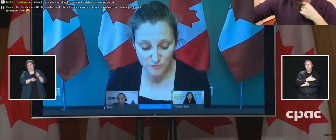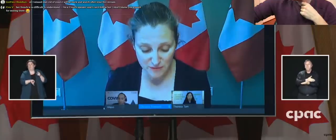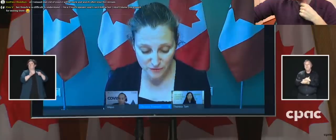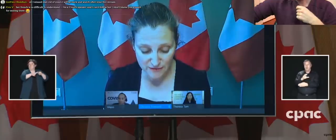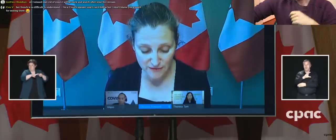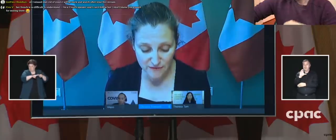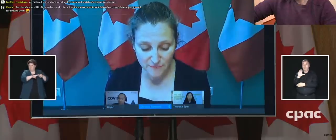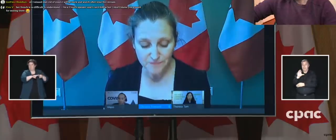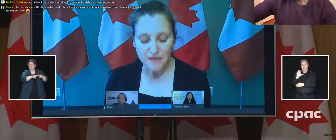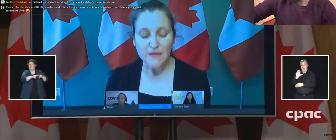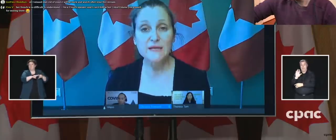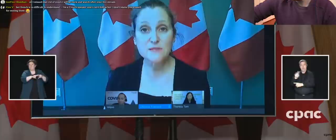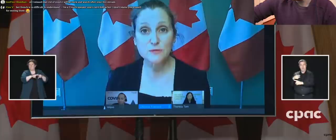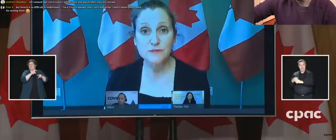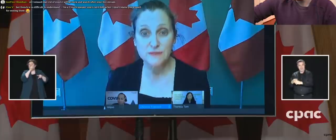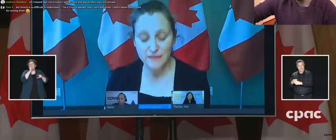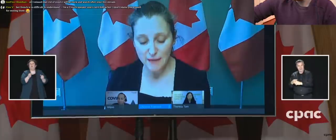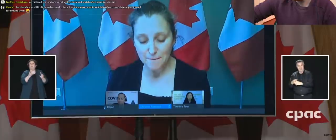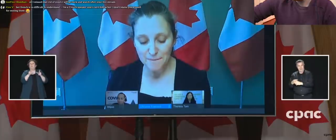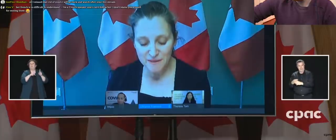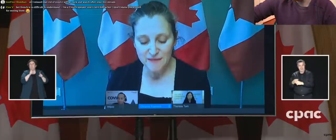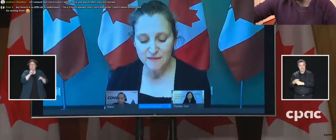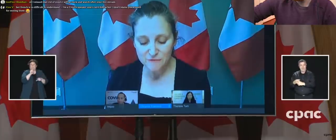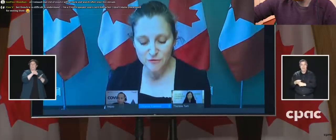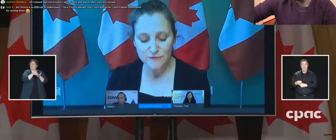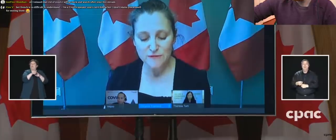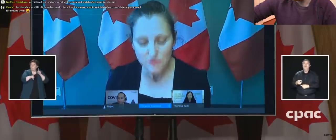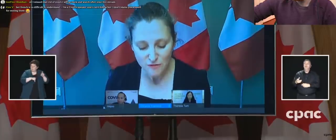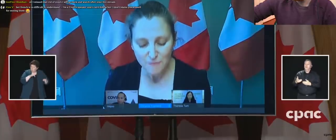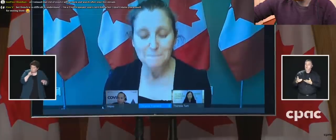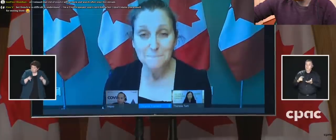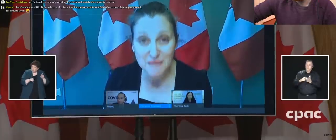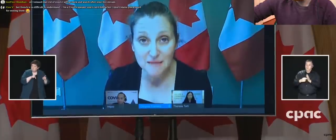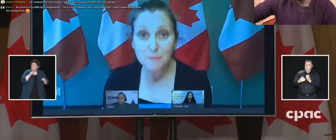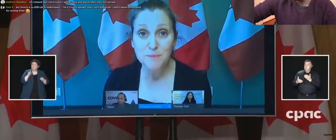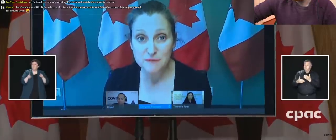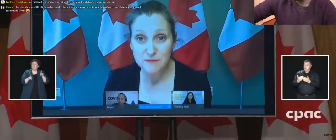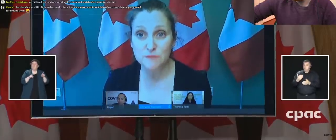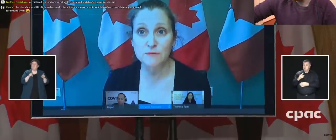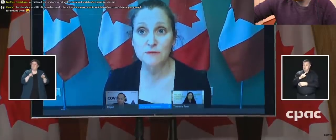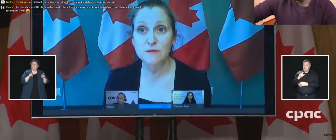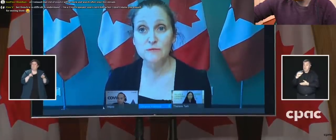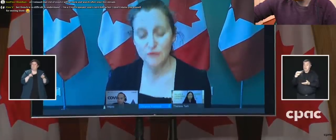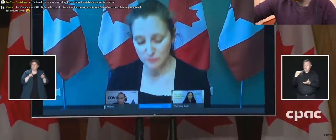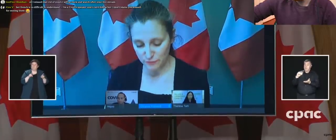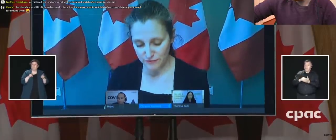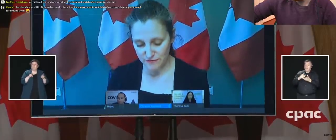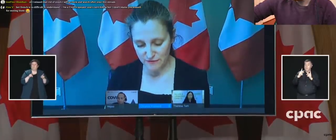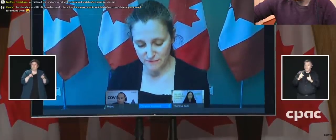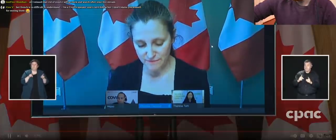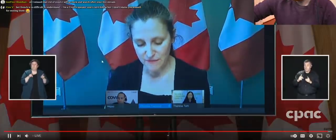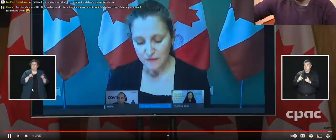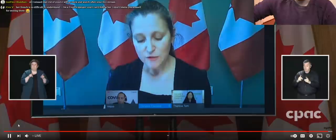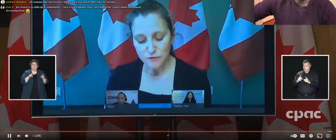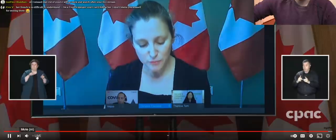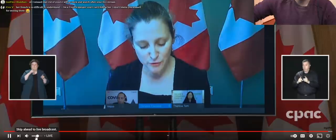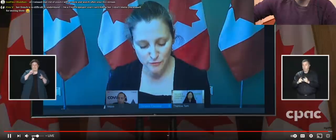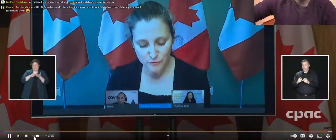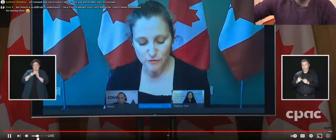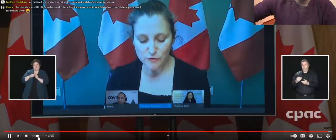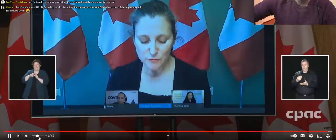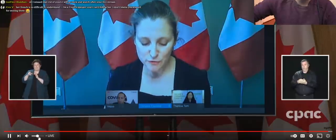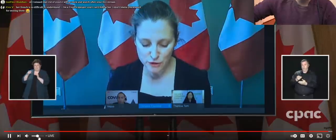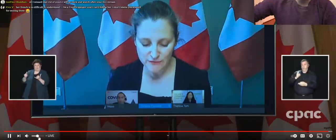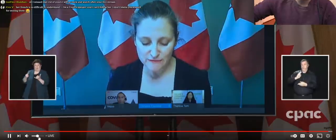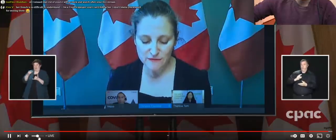Canadiens supplémentaires et sortira près de 100 000 personnes de la pauvreté. I'm trying to